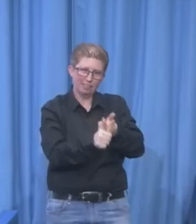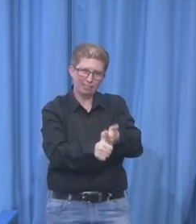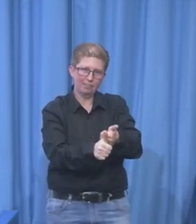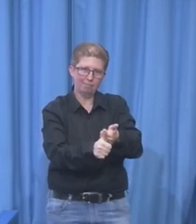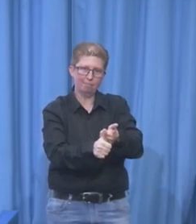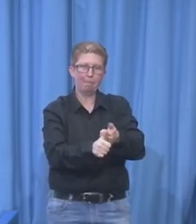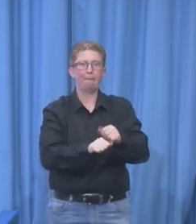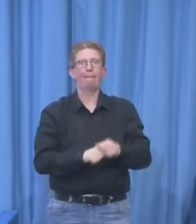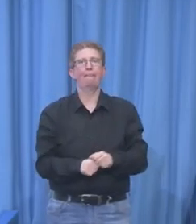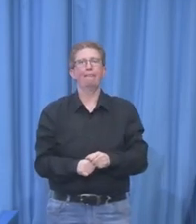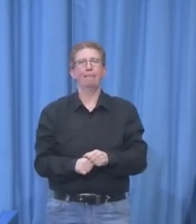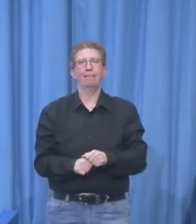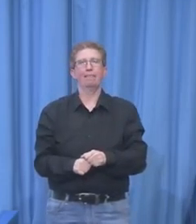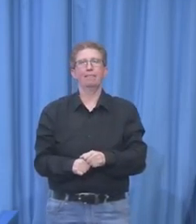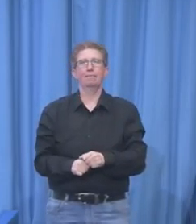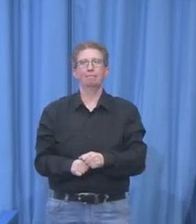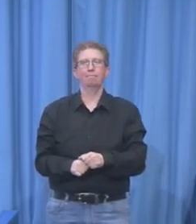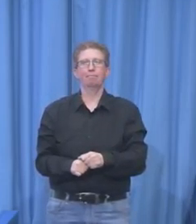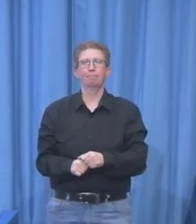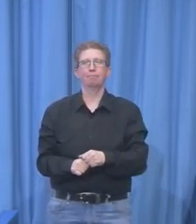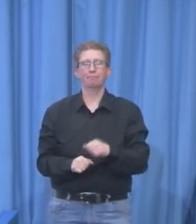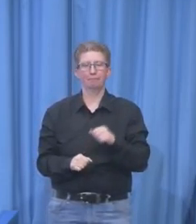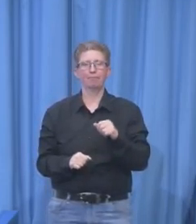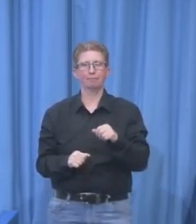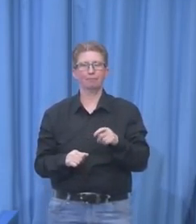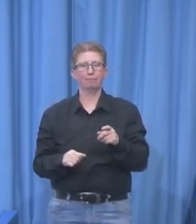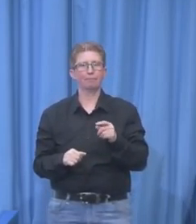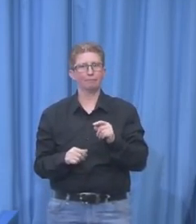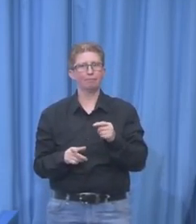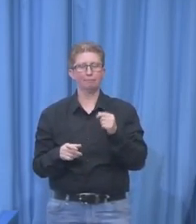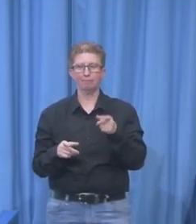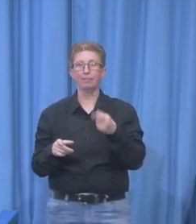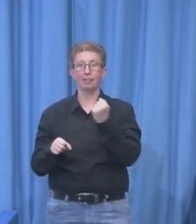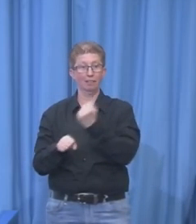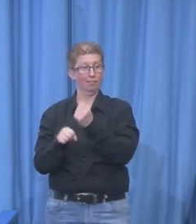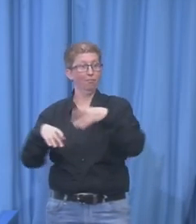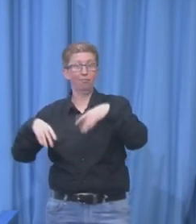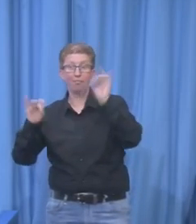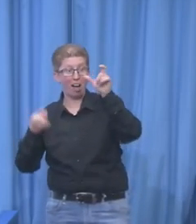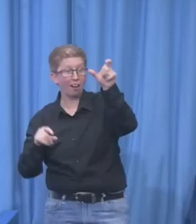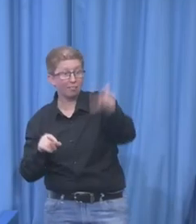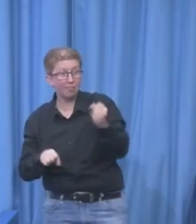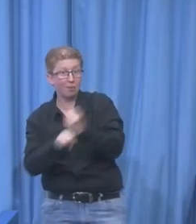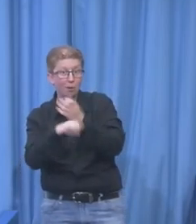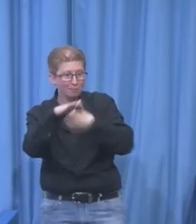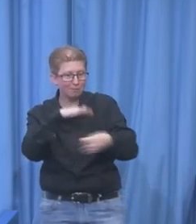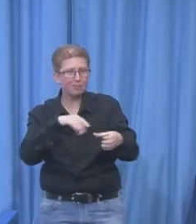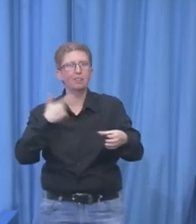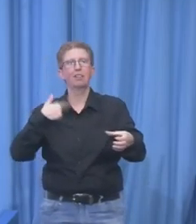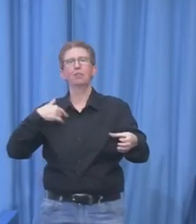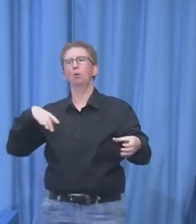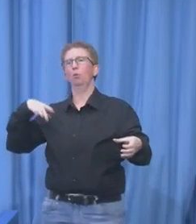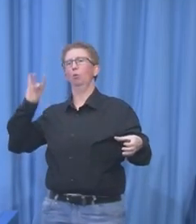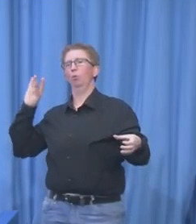lot of money. So in Project Search, we are a three-legged stool. We are training,